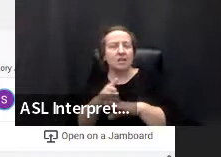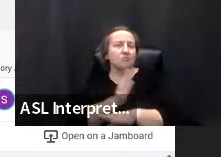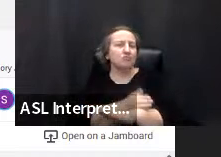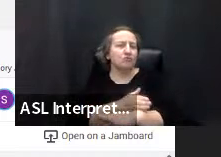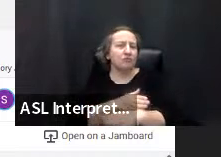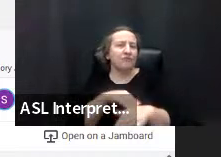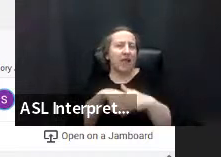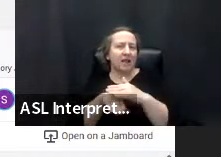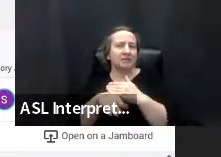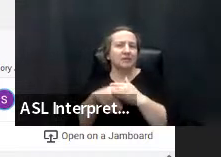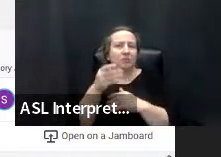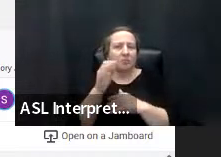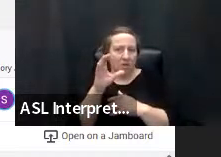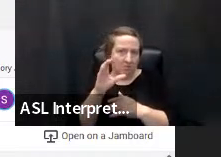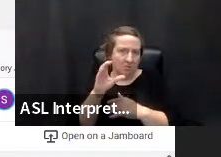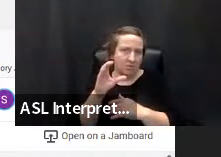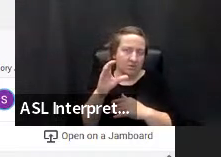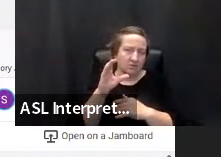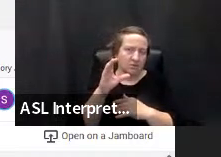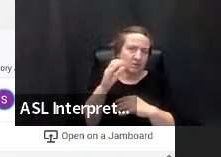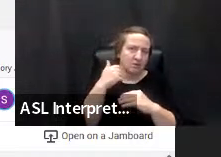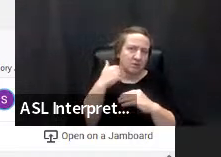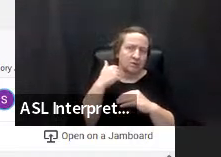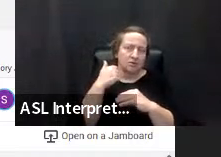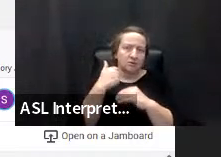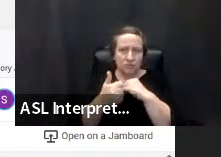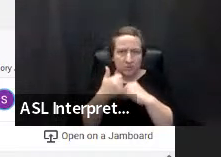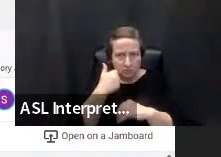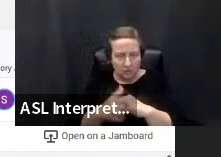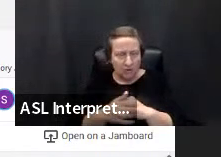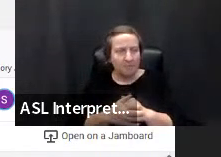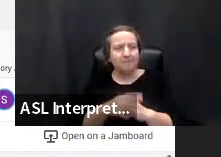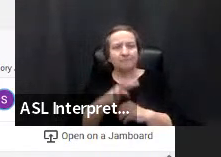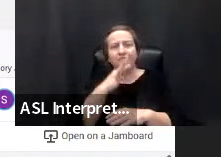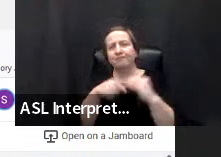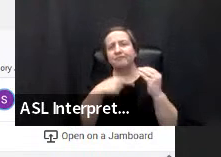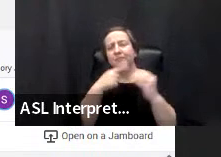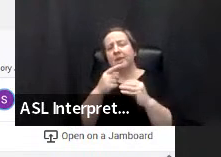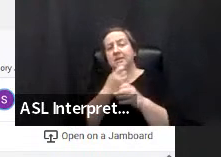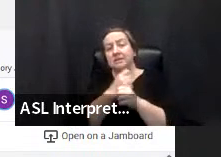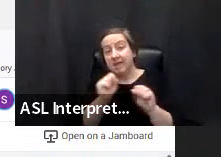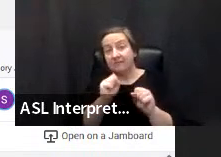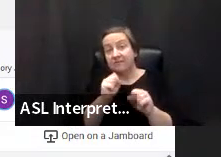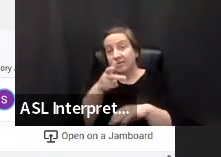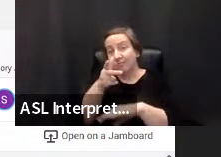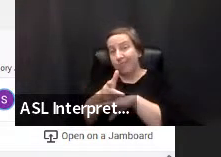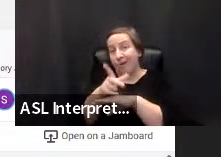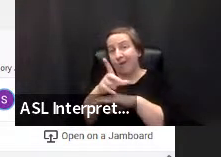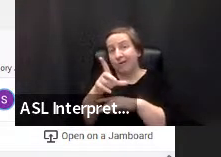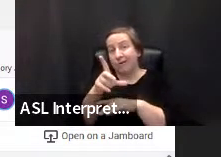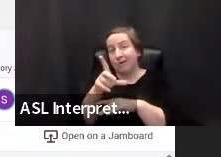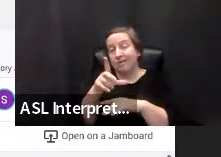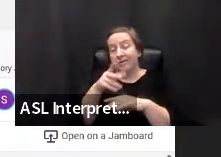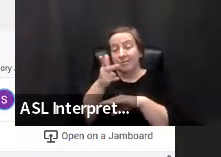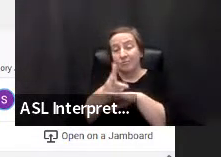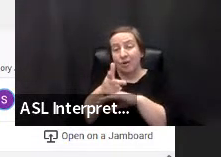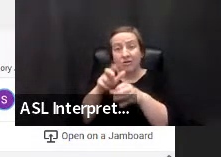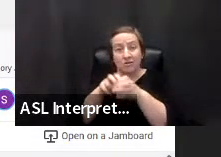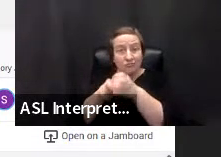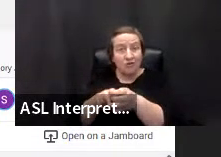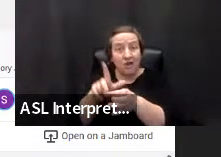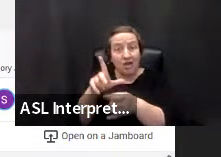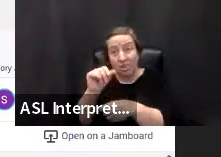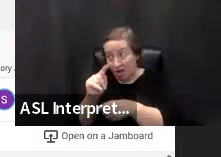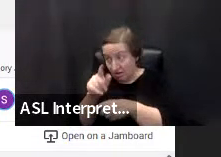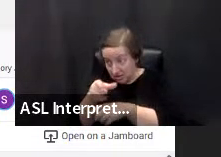to public transportation. We talked about safety in park and ride lots, which is a big concern.